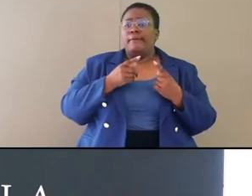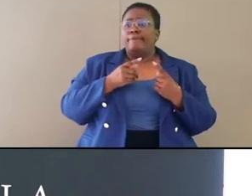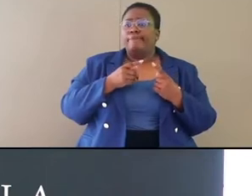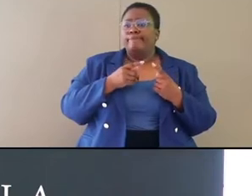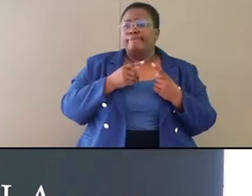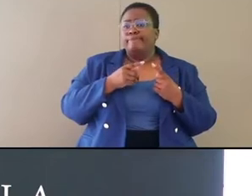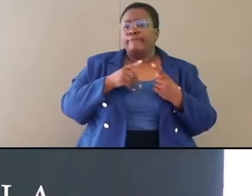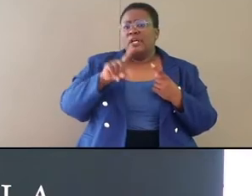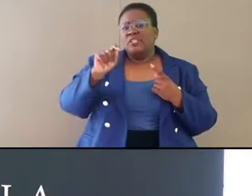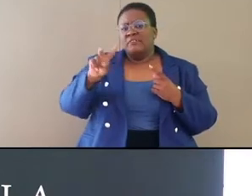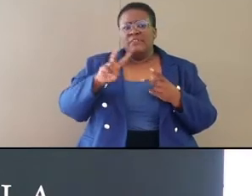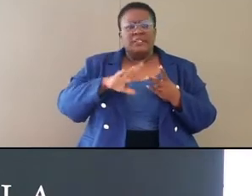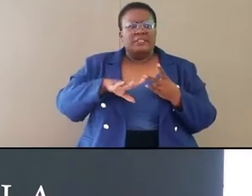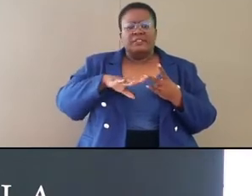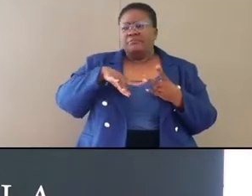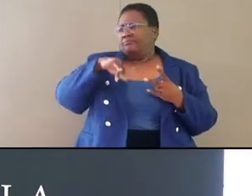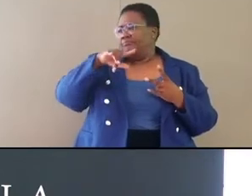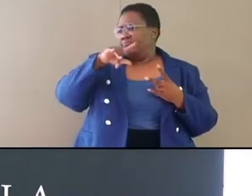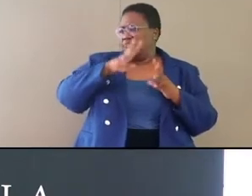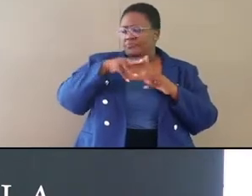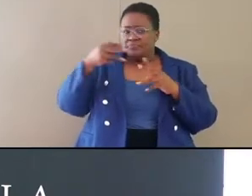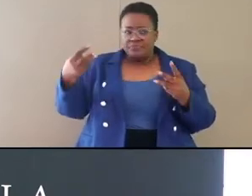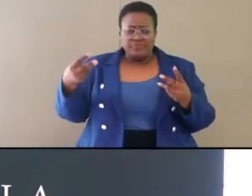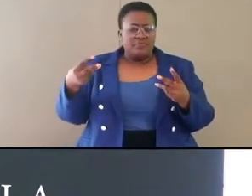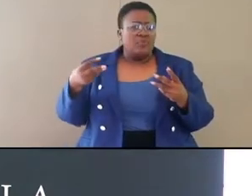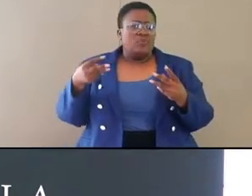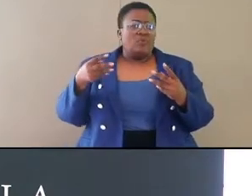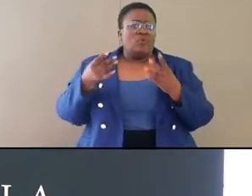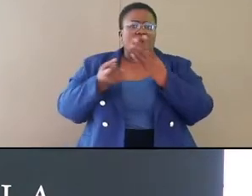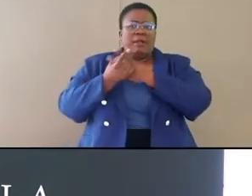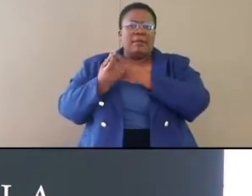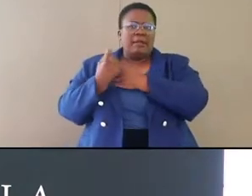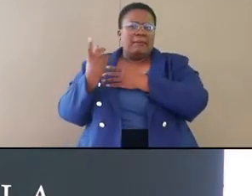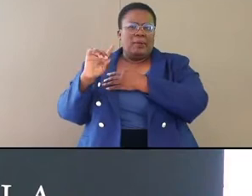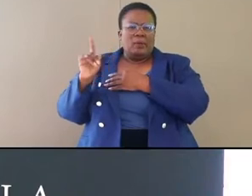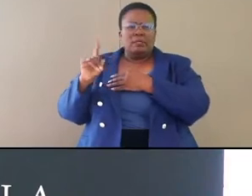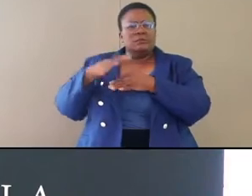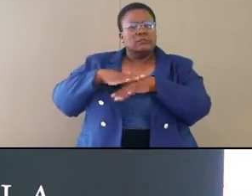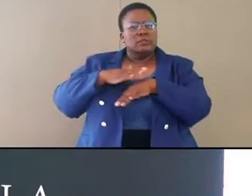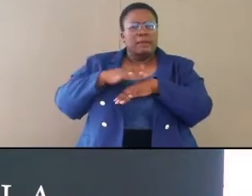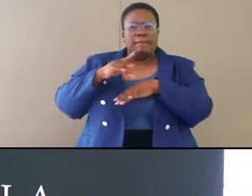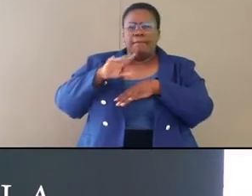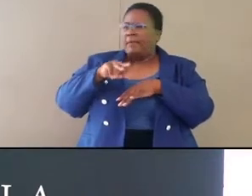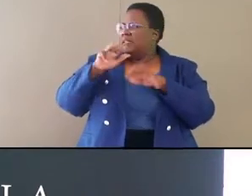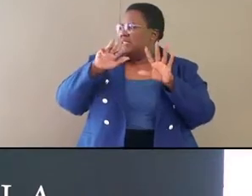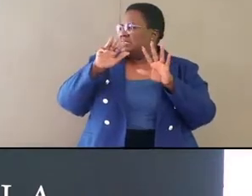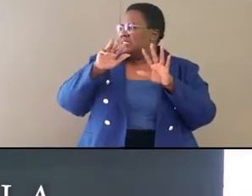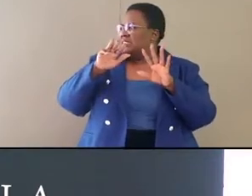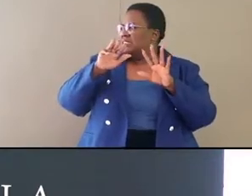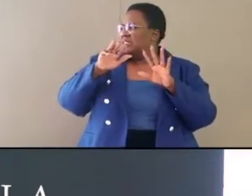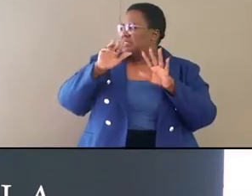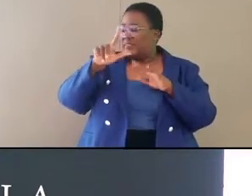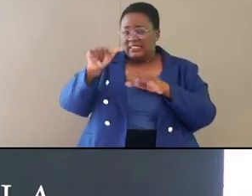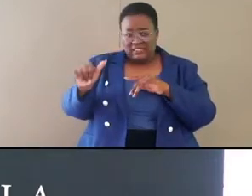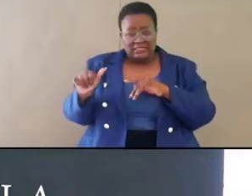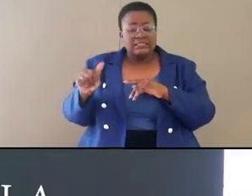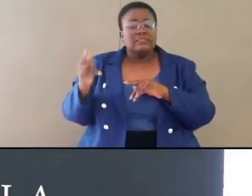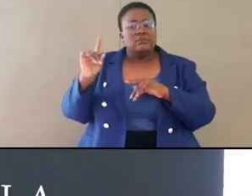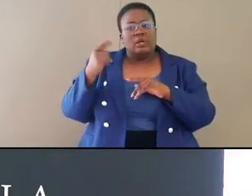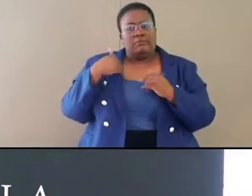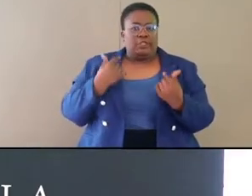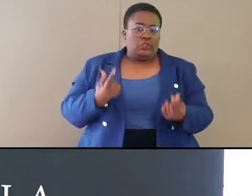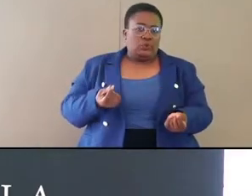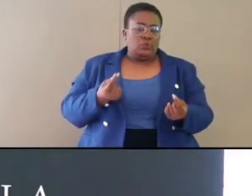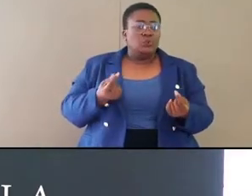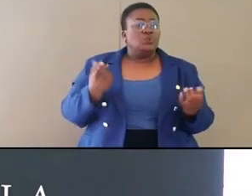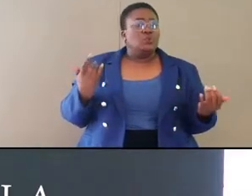revolt and revolution of 1976. And that's what I did and by